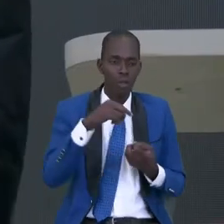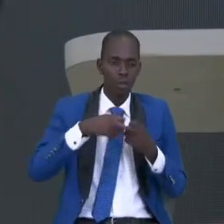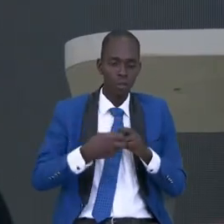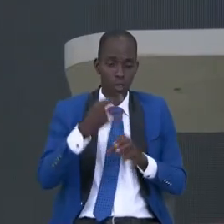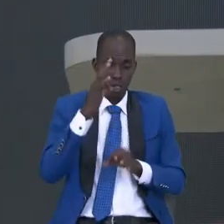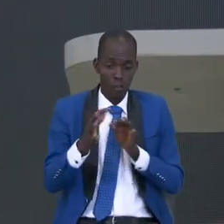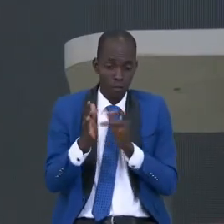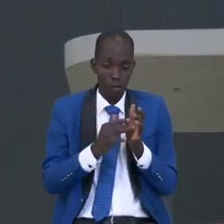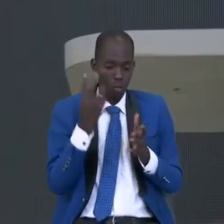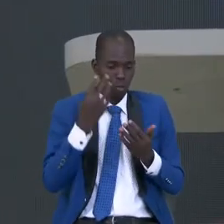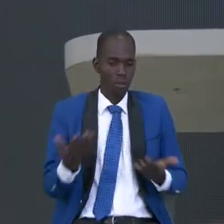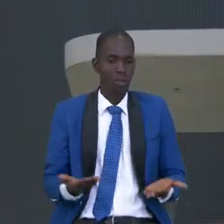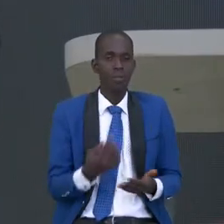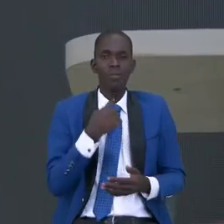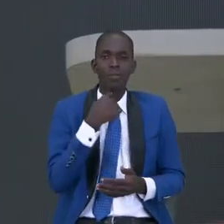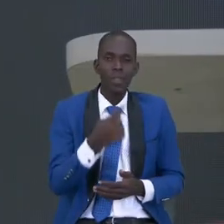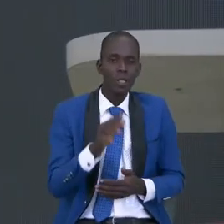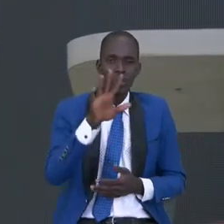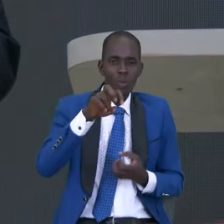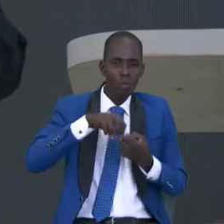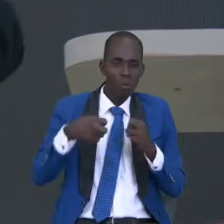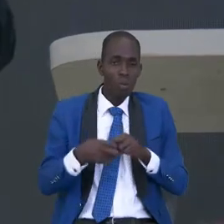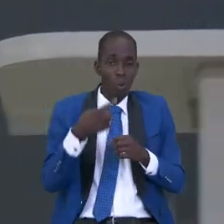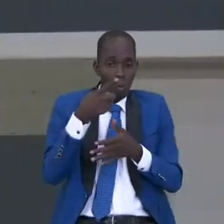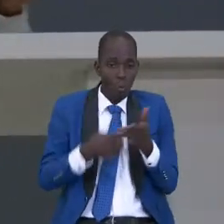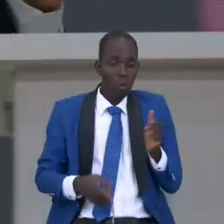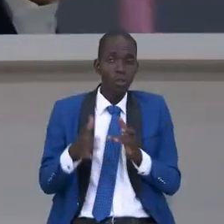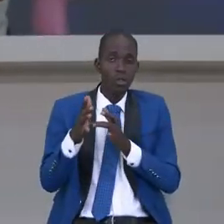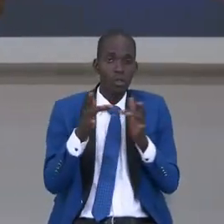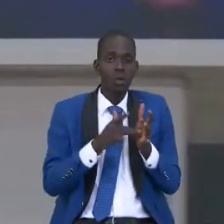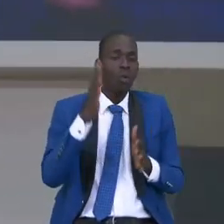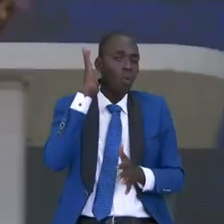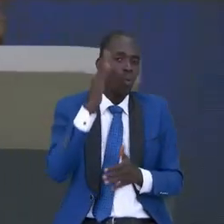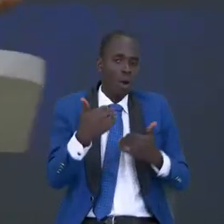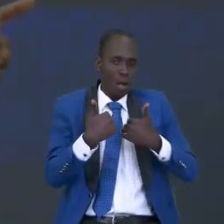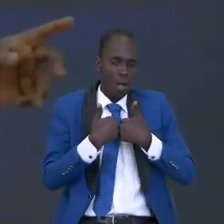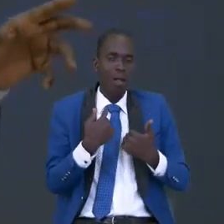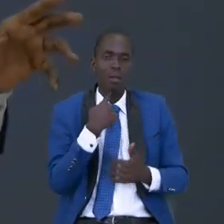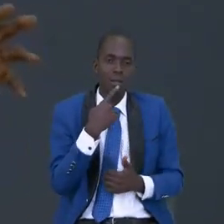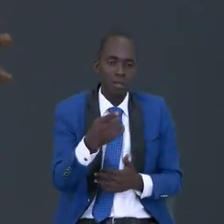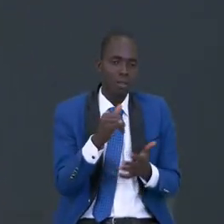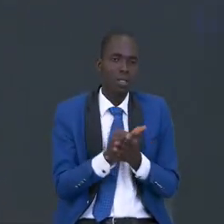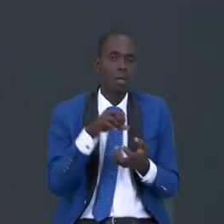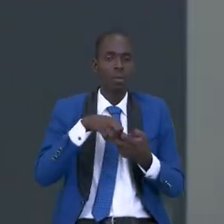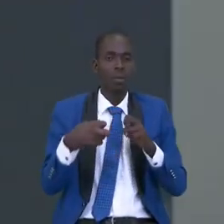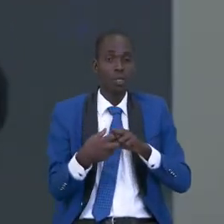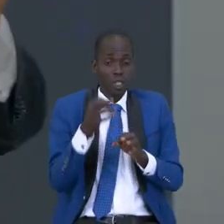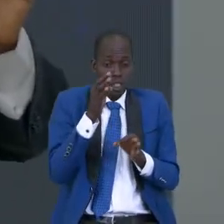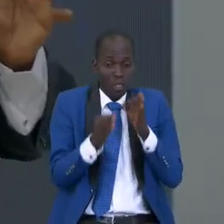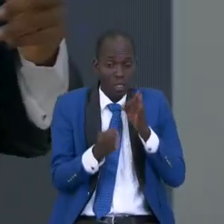here. Tell the mountain what Jesus would have told that mountain